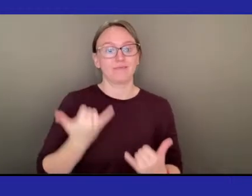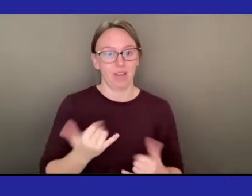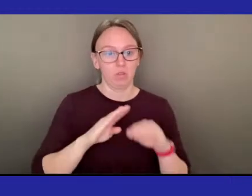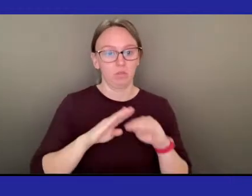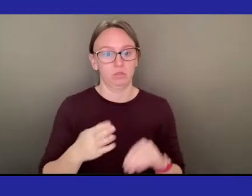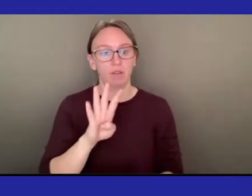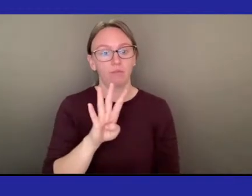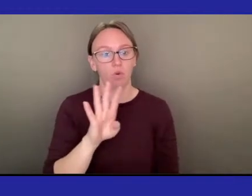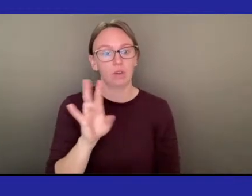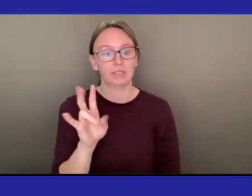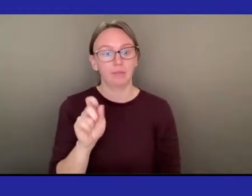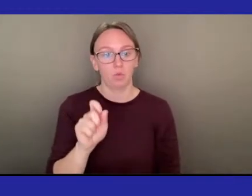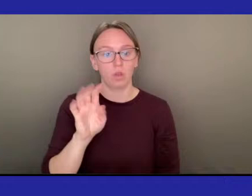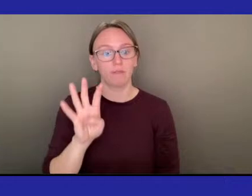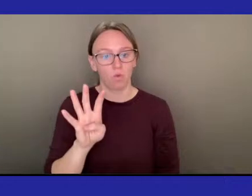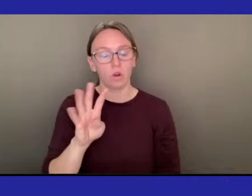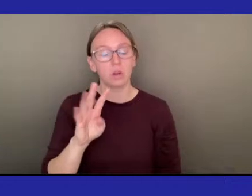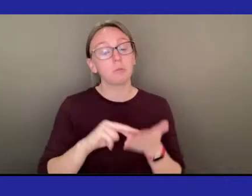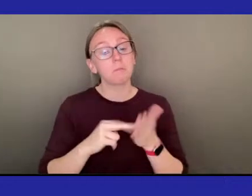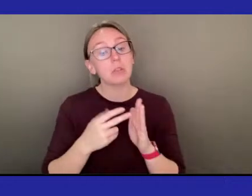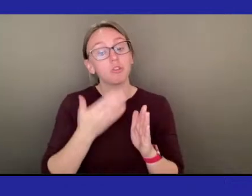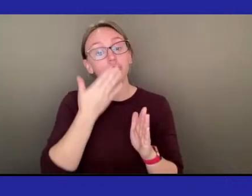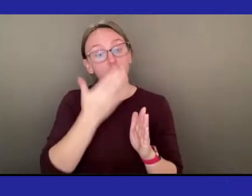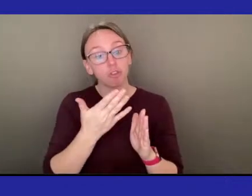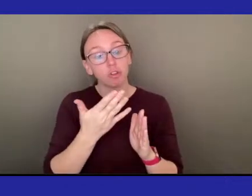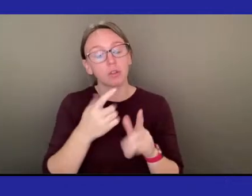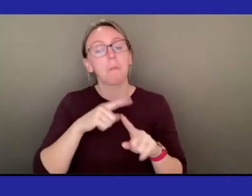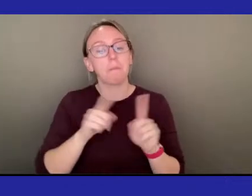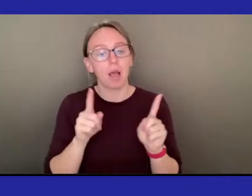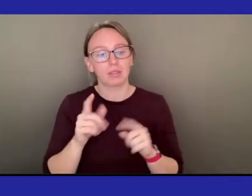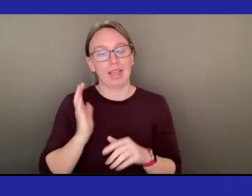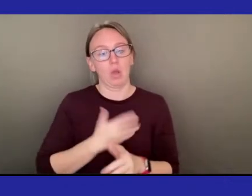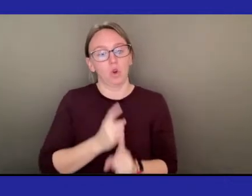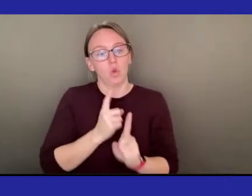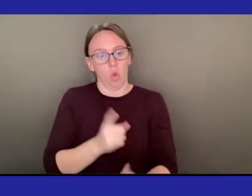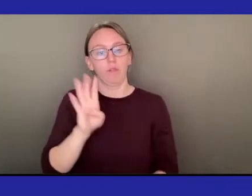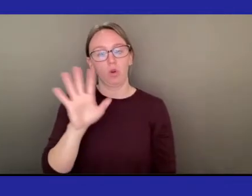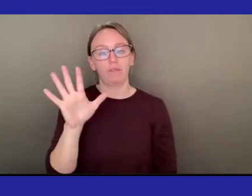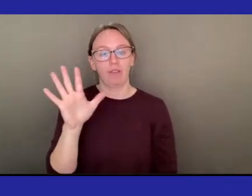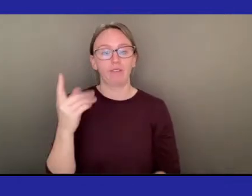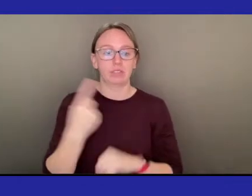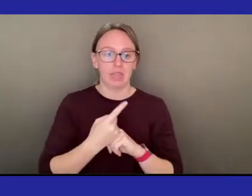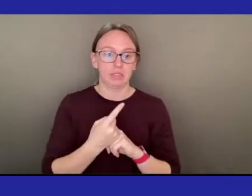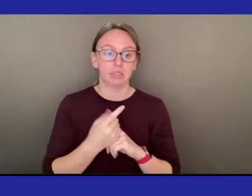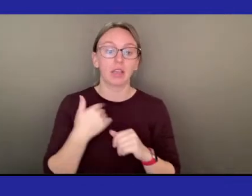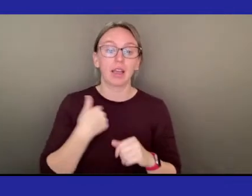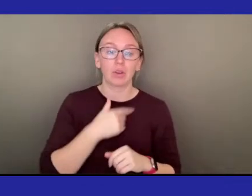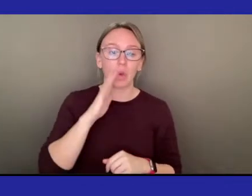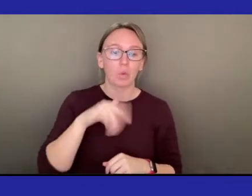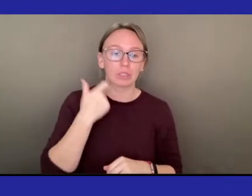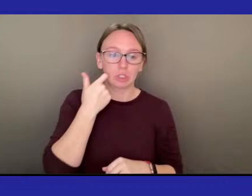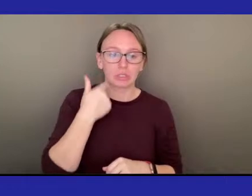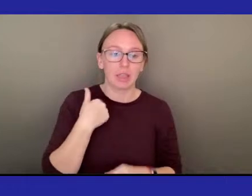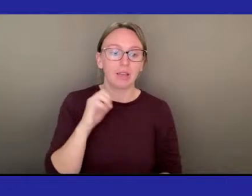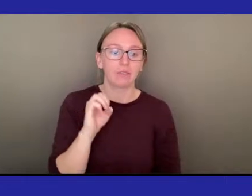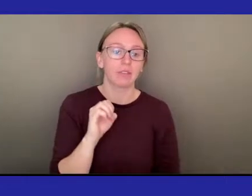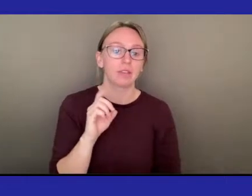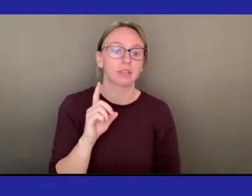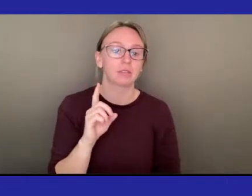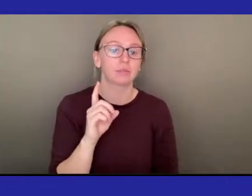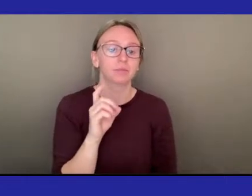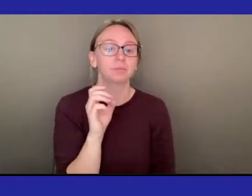target there. And then I know we just had our MMPA and EITS board meeting, but